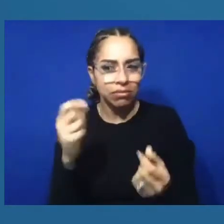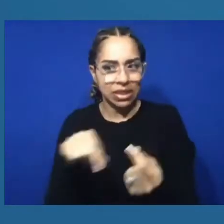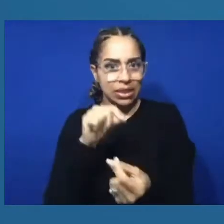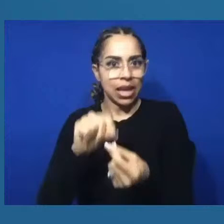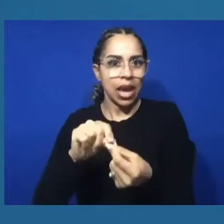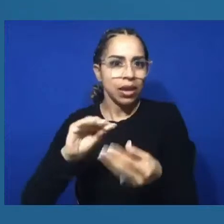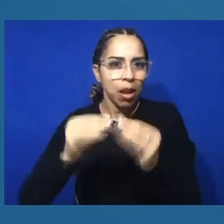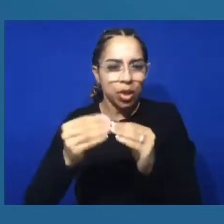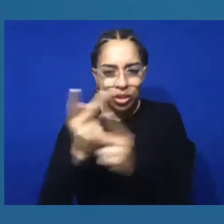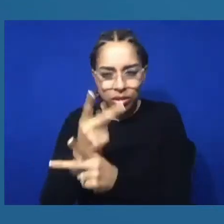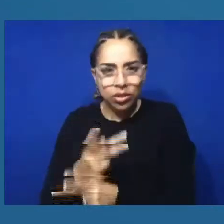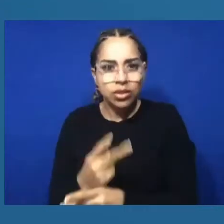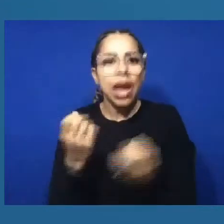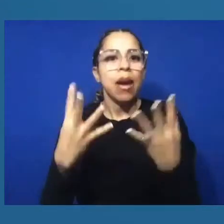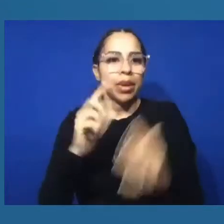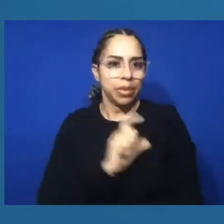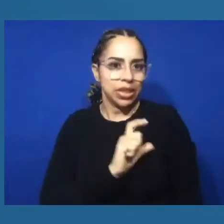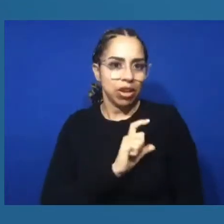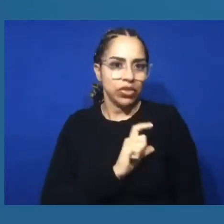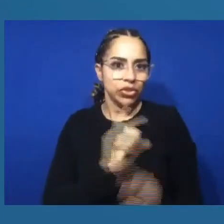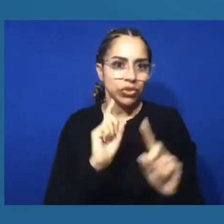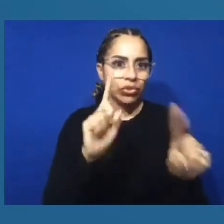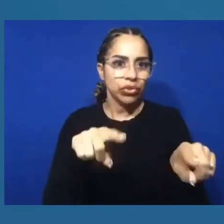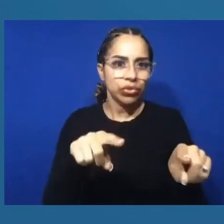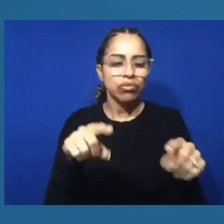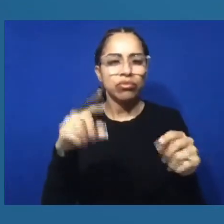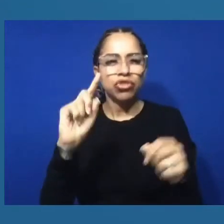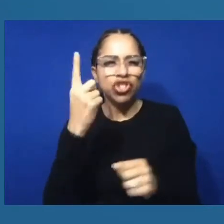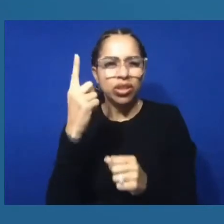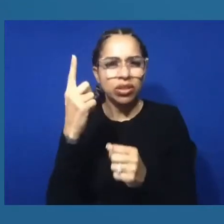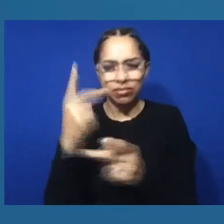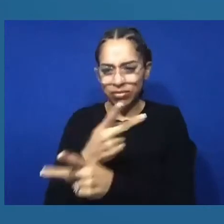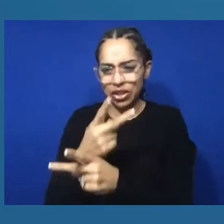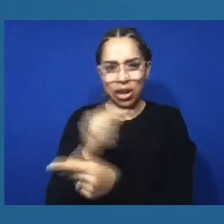on the details, and I believe that tomorrow,